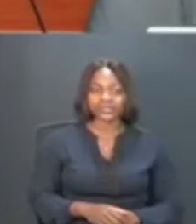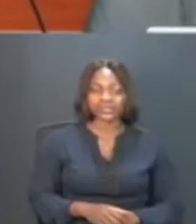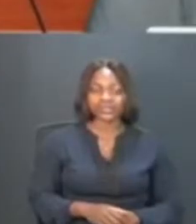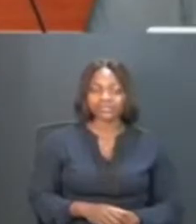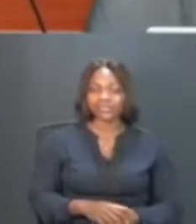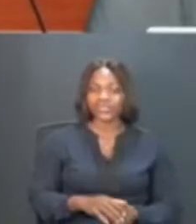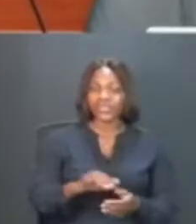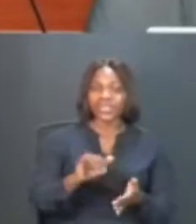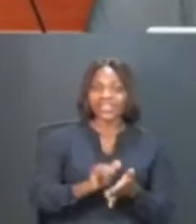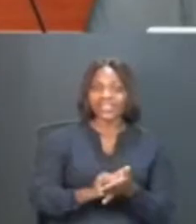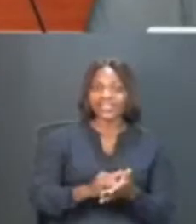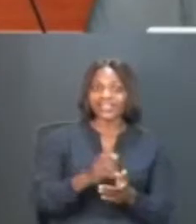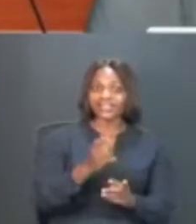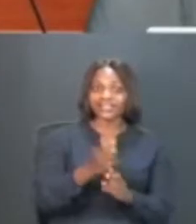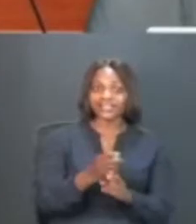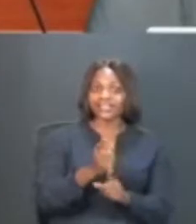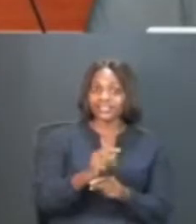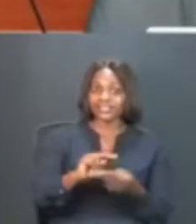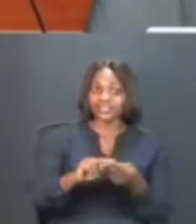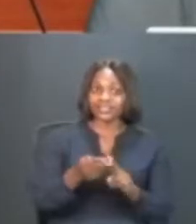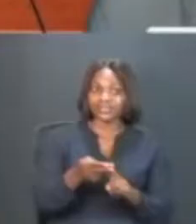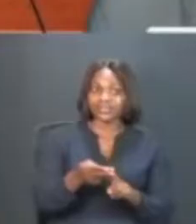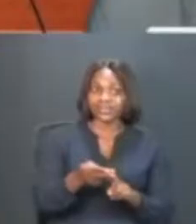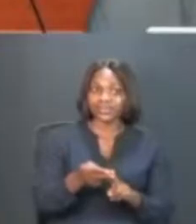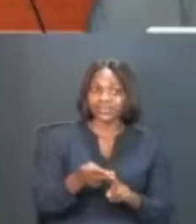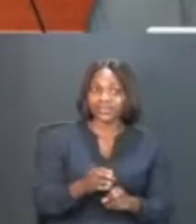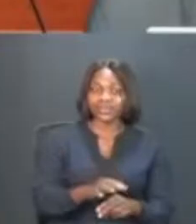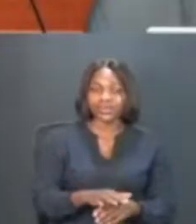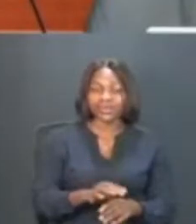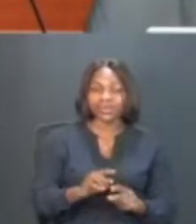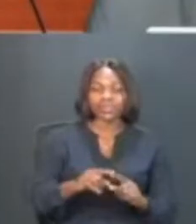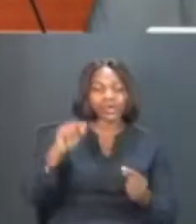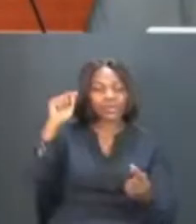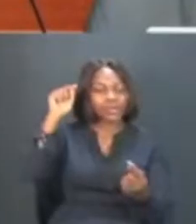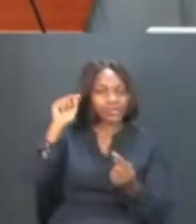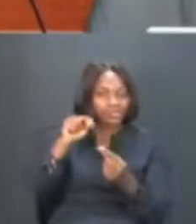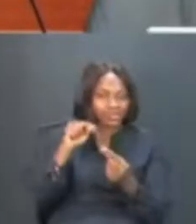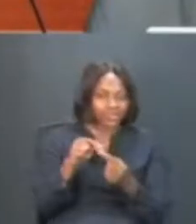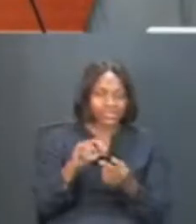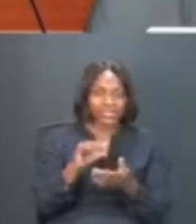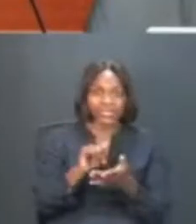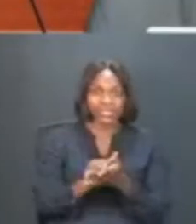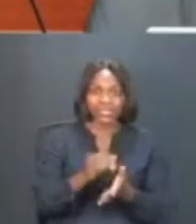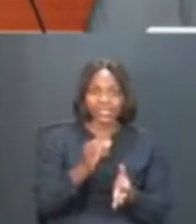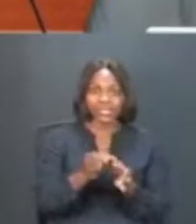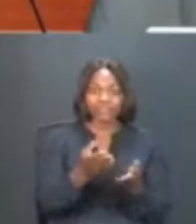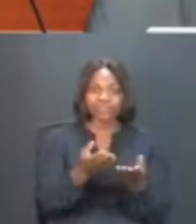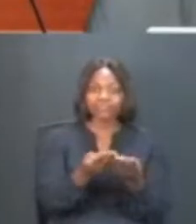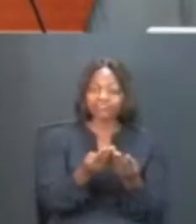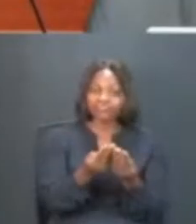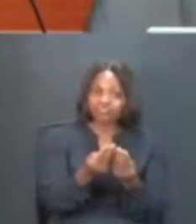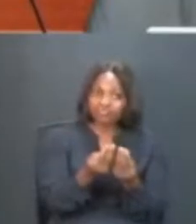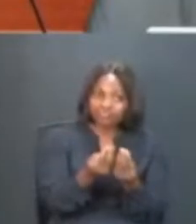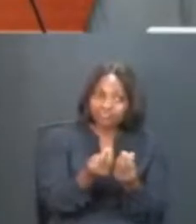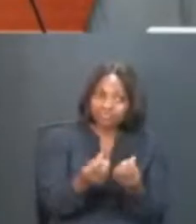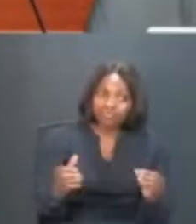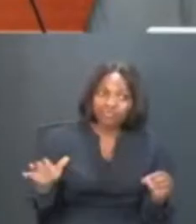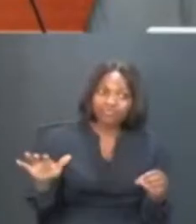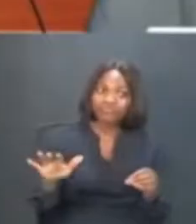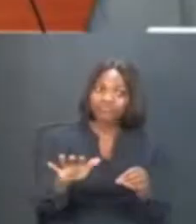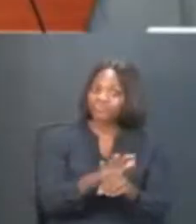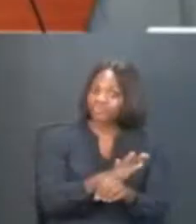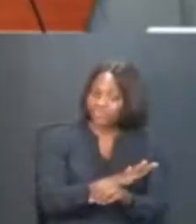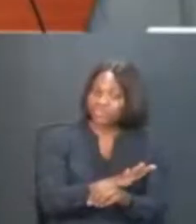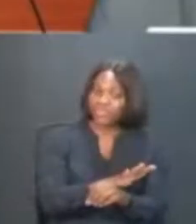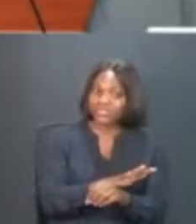figure. And my point is that if you want to deal with this and deal with it well, so that those of